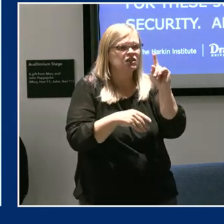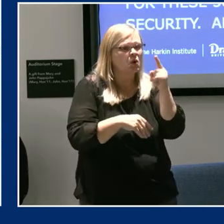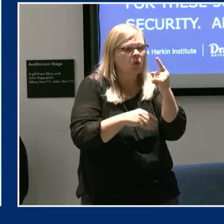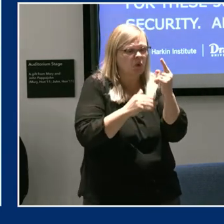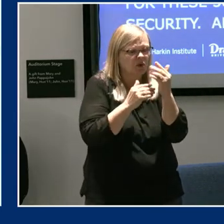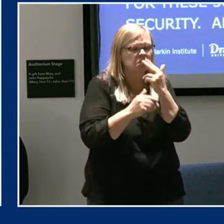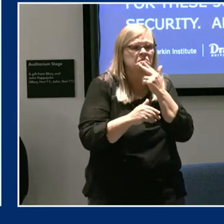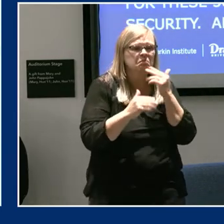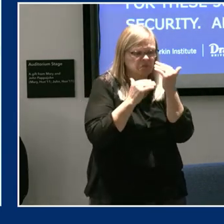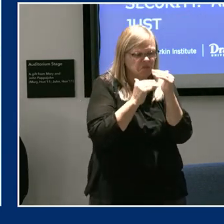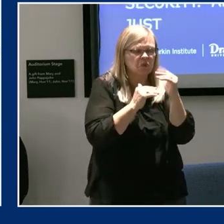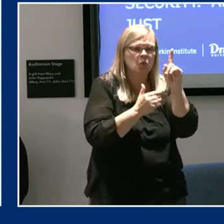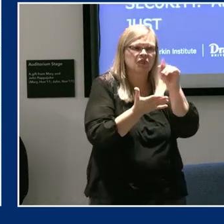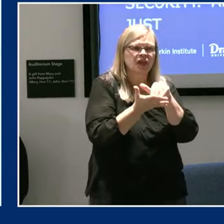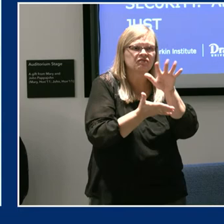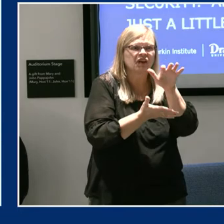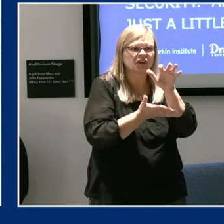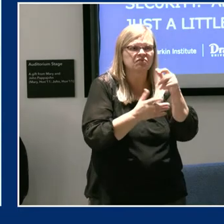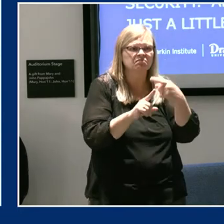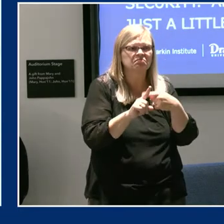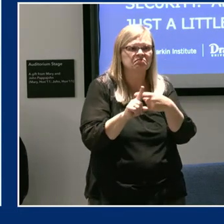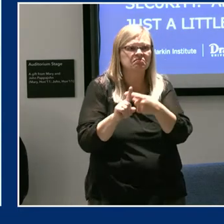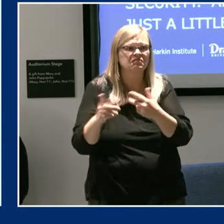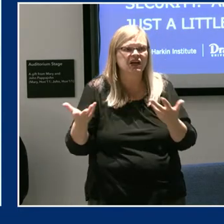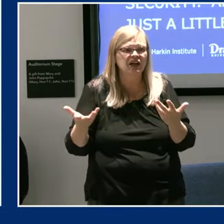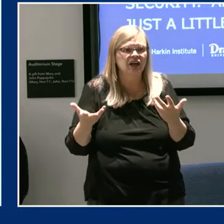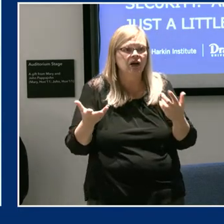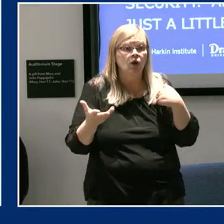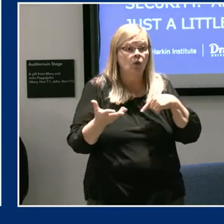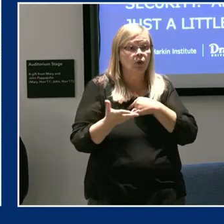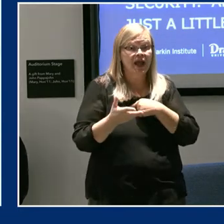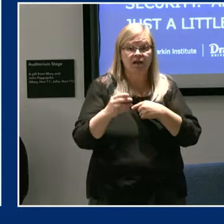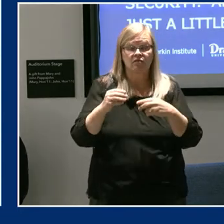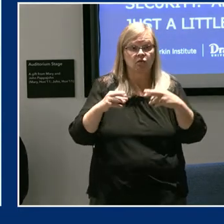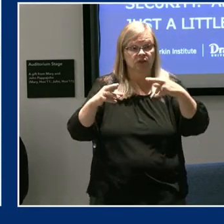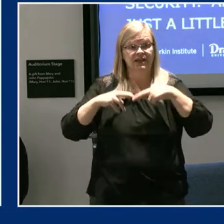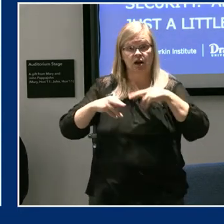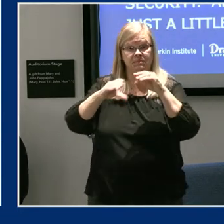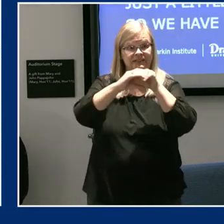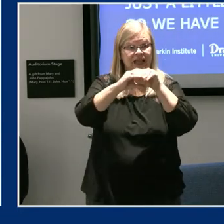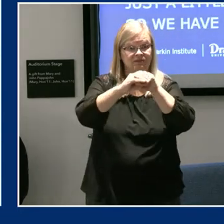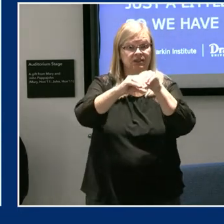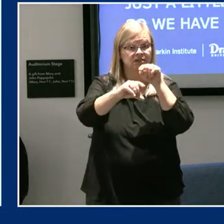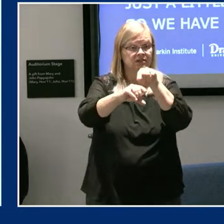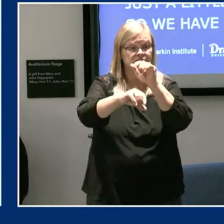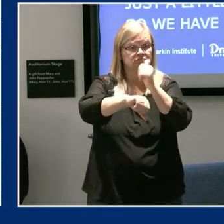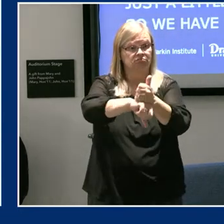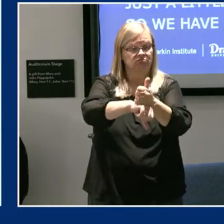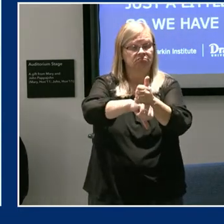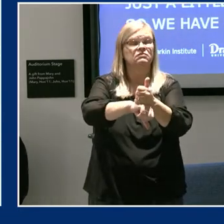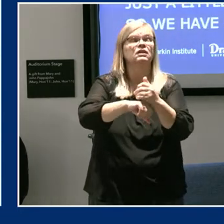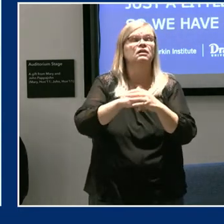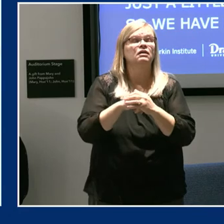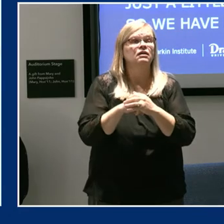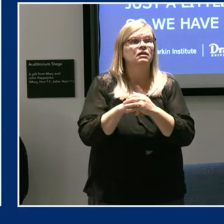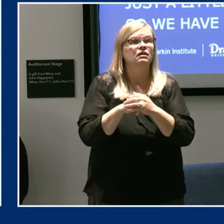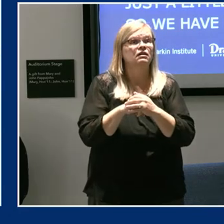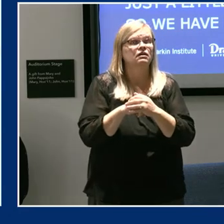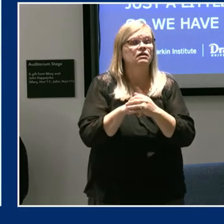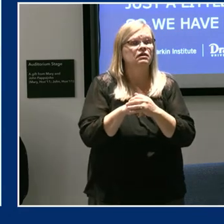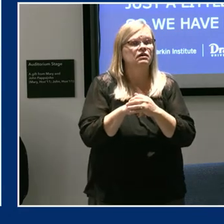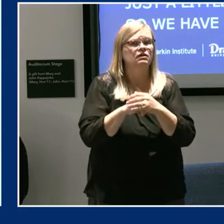$1,500. So we have retirement savings in place